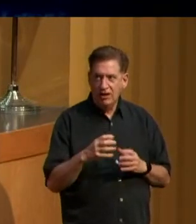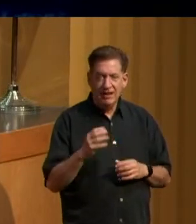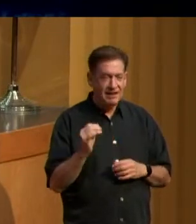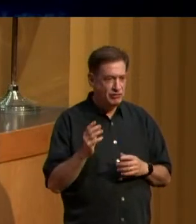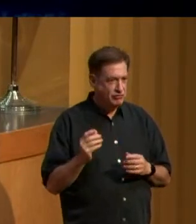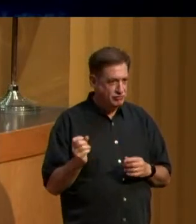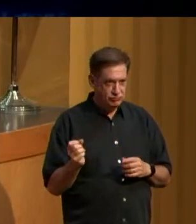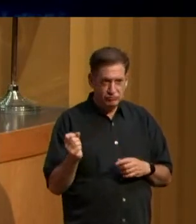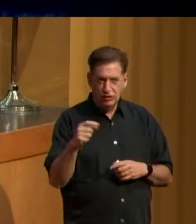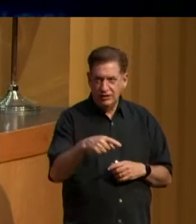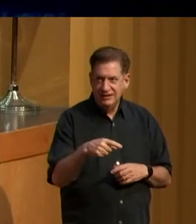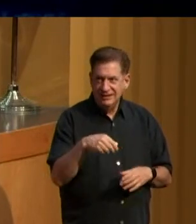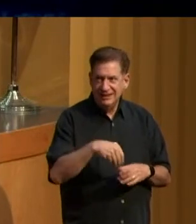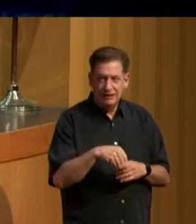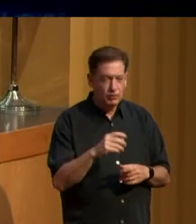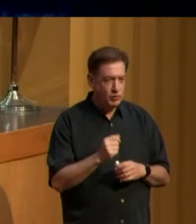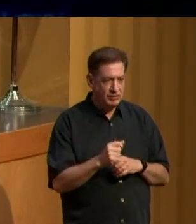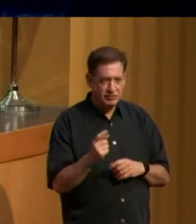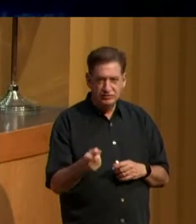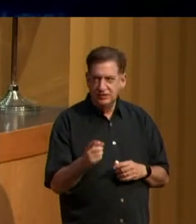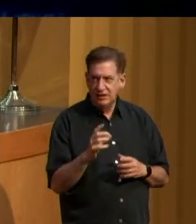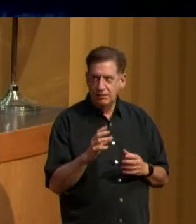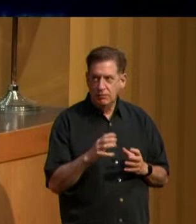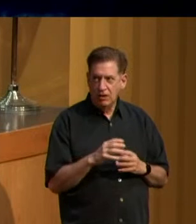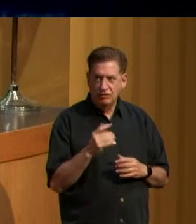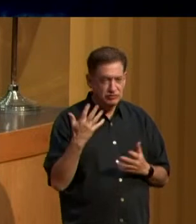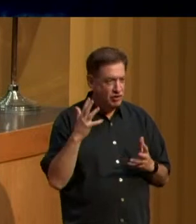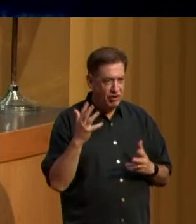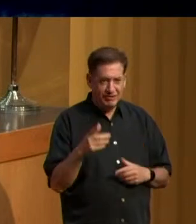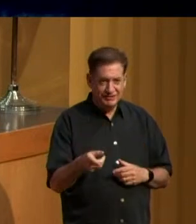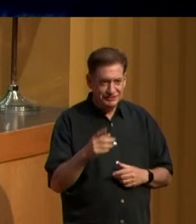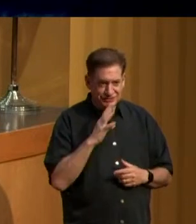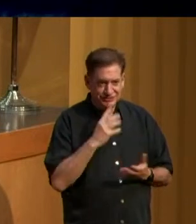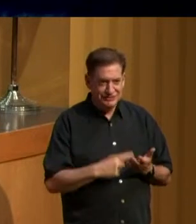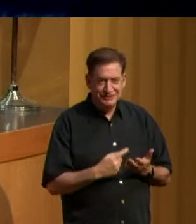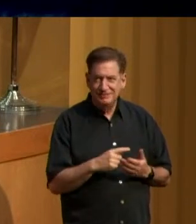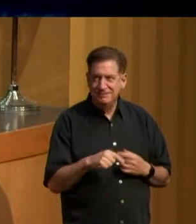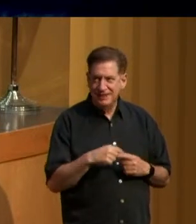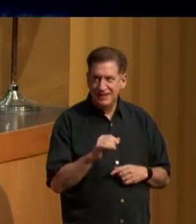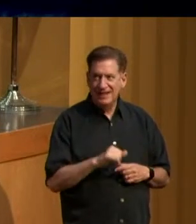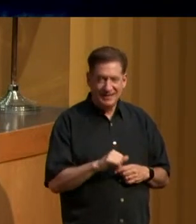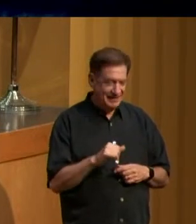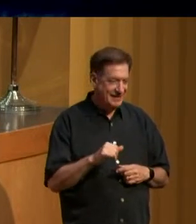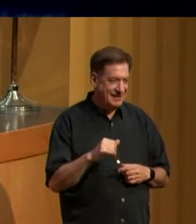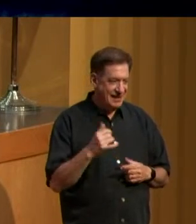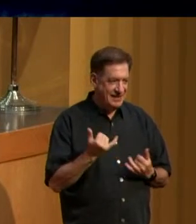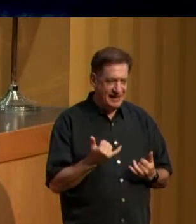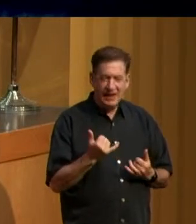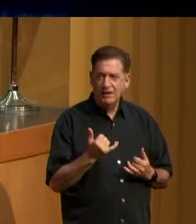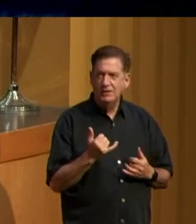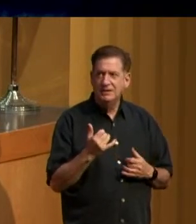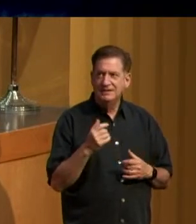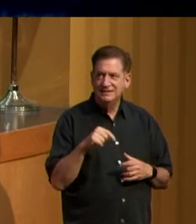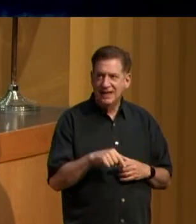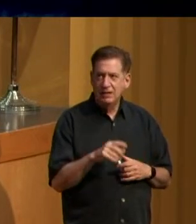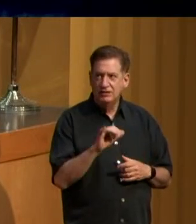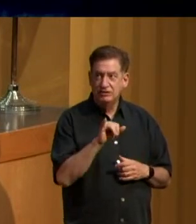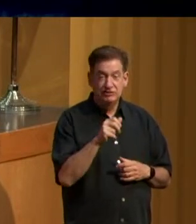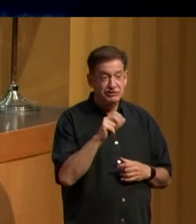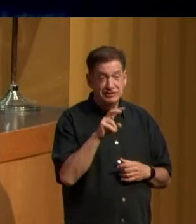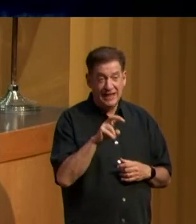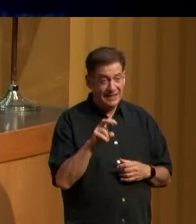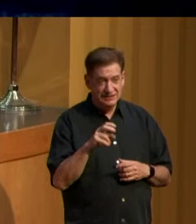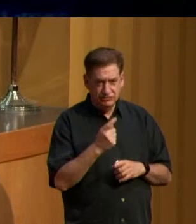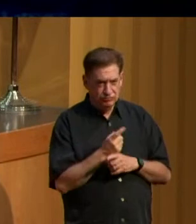it in, which is the option 4 ball that Coach always talks about. And Z was able to knock it down, and Jazz was right